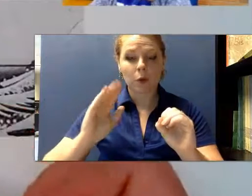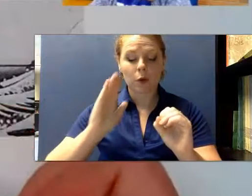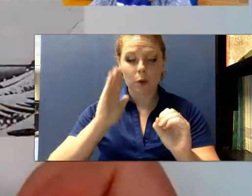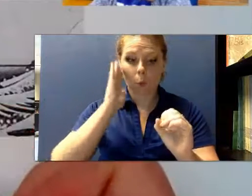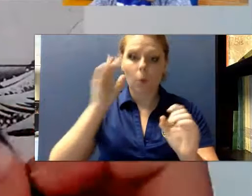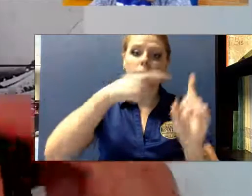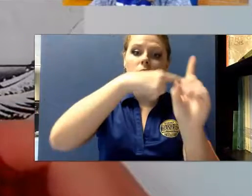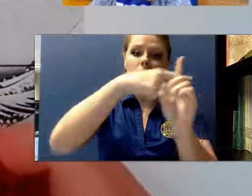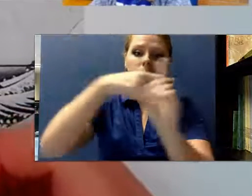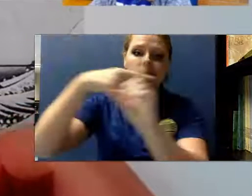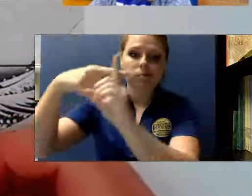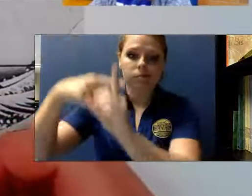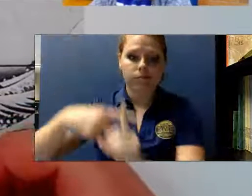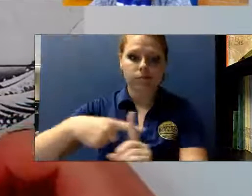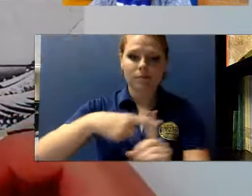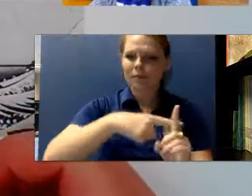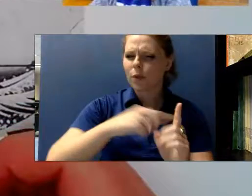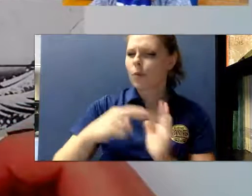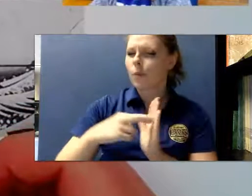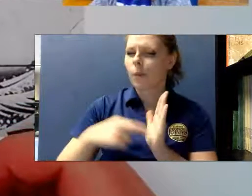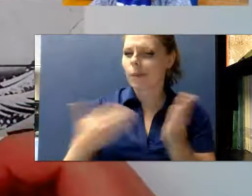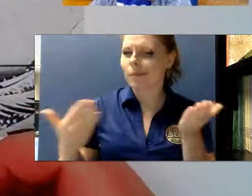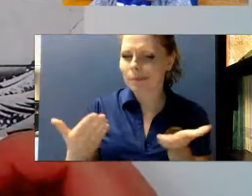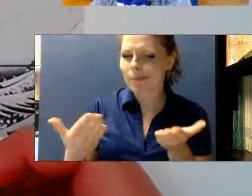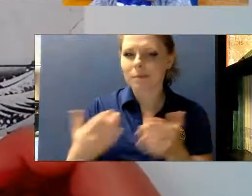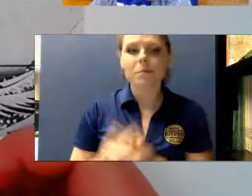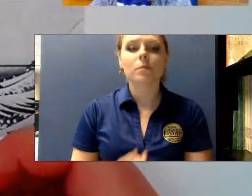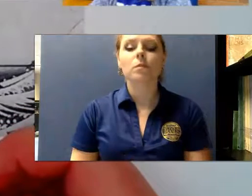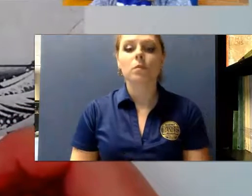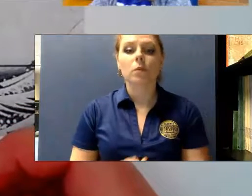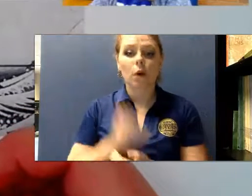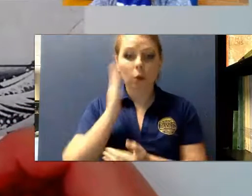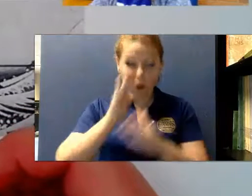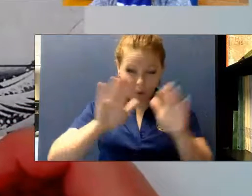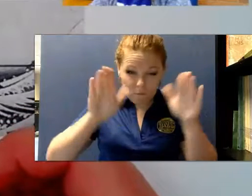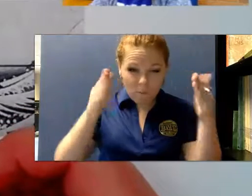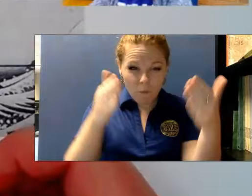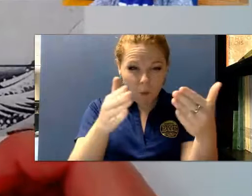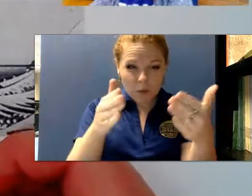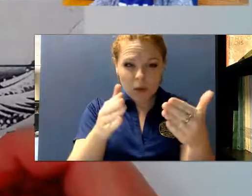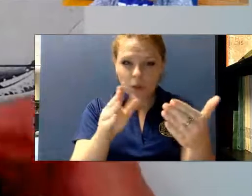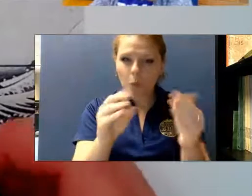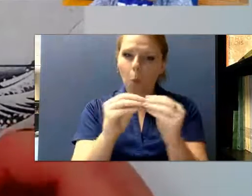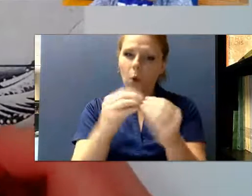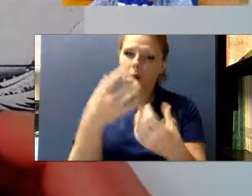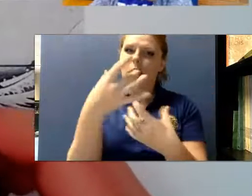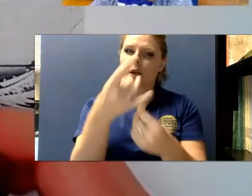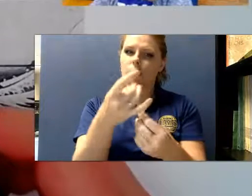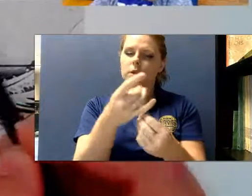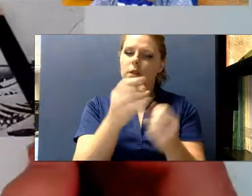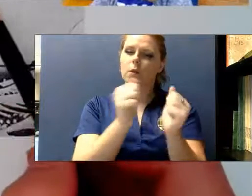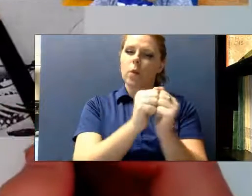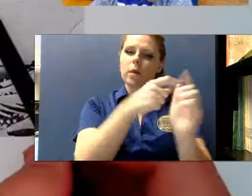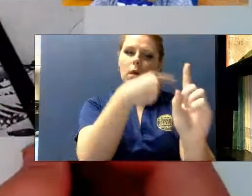lines intersect. And the rule goes, if you have your focal points or your points of interest